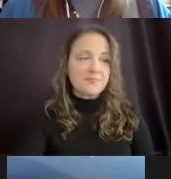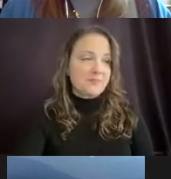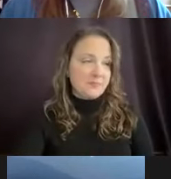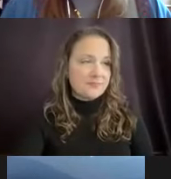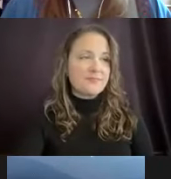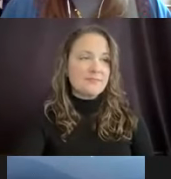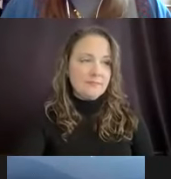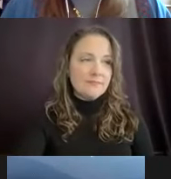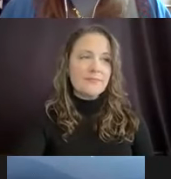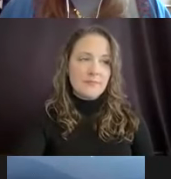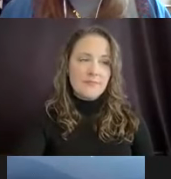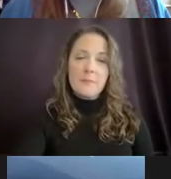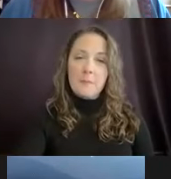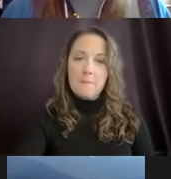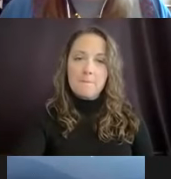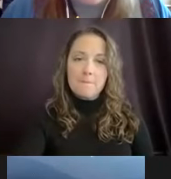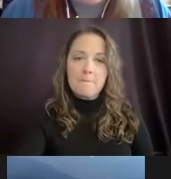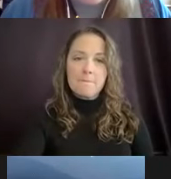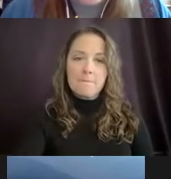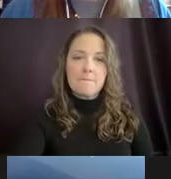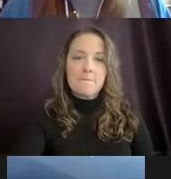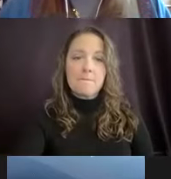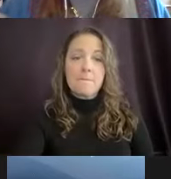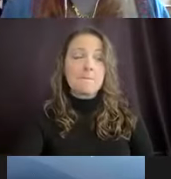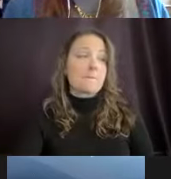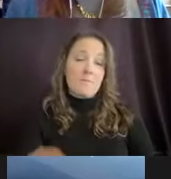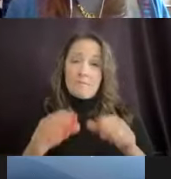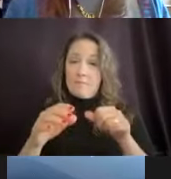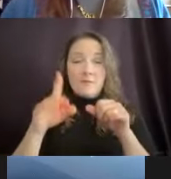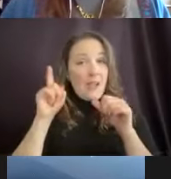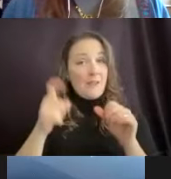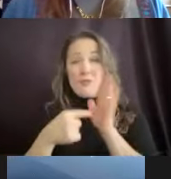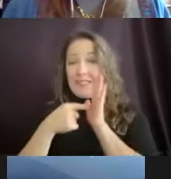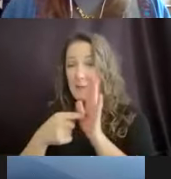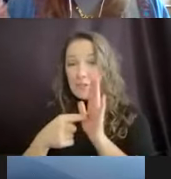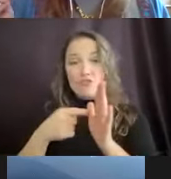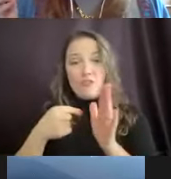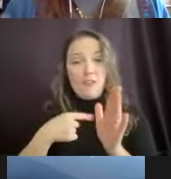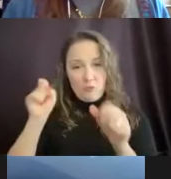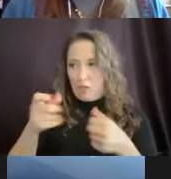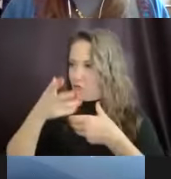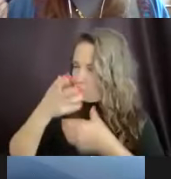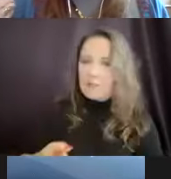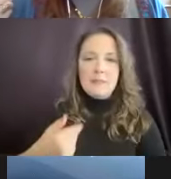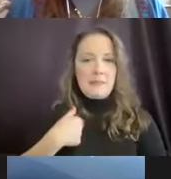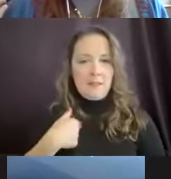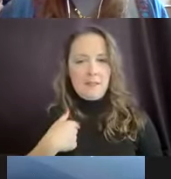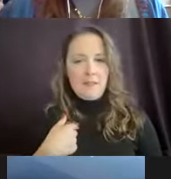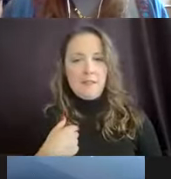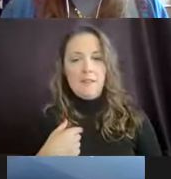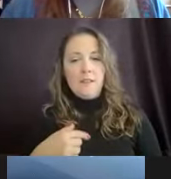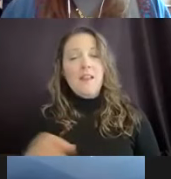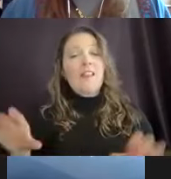Maintaining trust depends on you demonstrating that you're trustworthy. Love is respect is really clear and